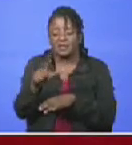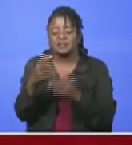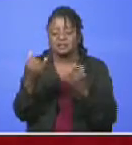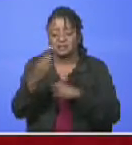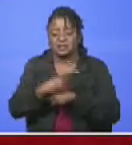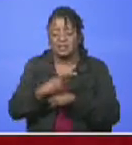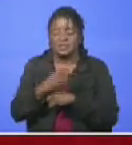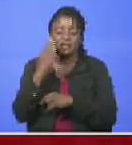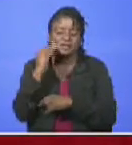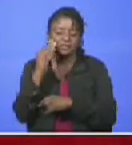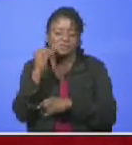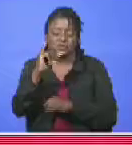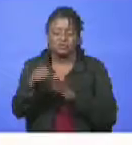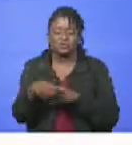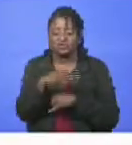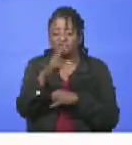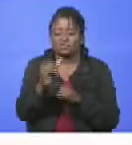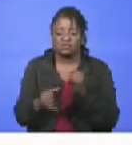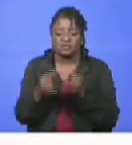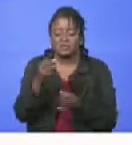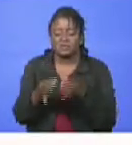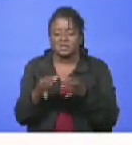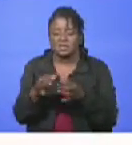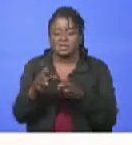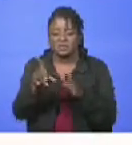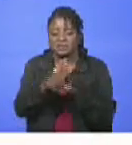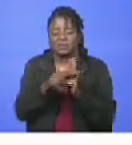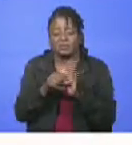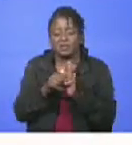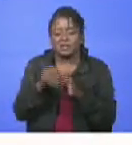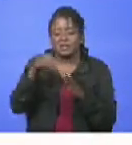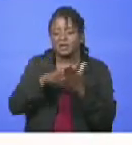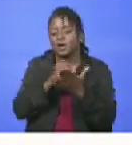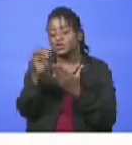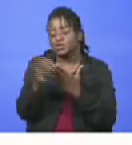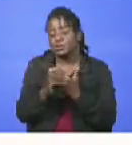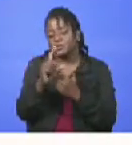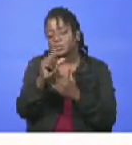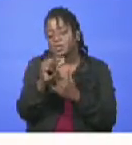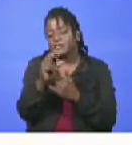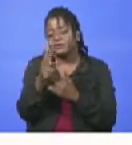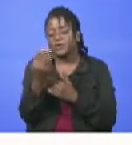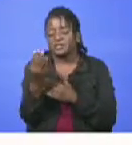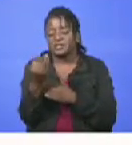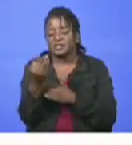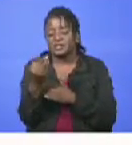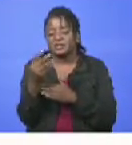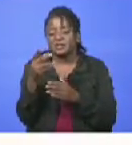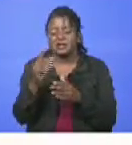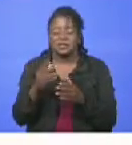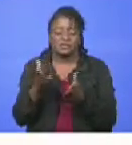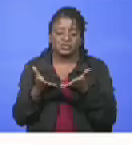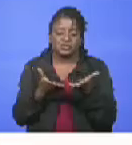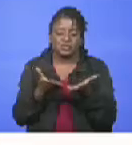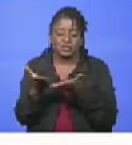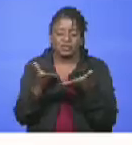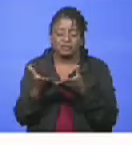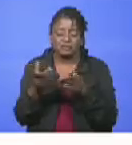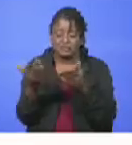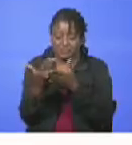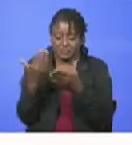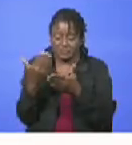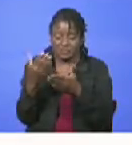jurist, Justice Isaacs was appointed a Justice of the Appeal back in October of 2014. He formerly served as a